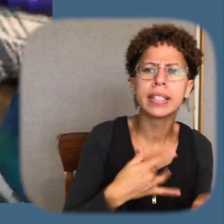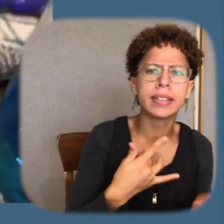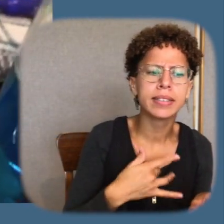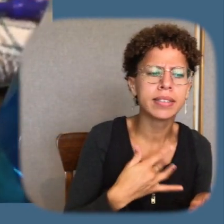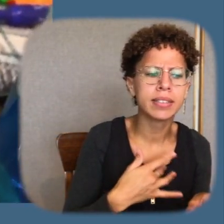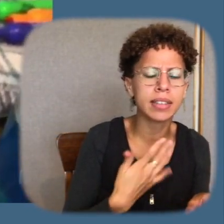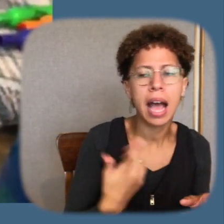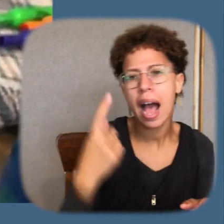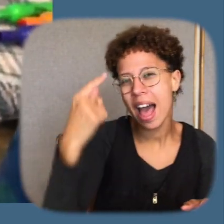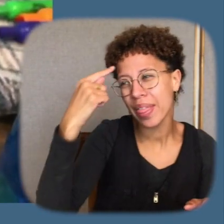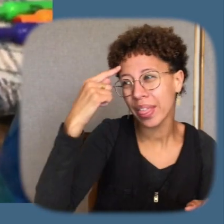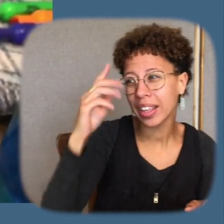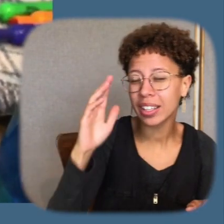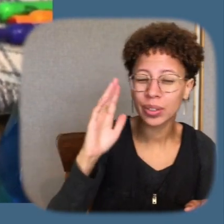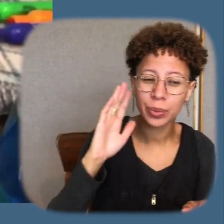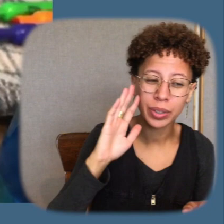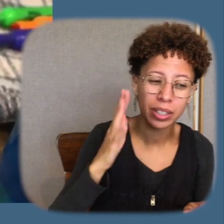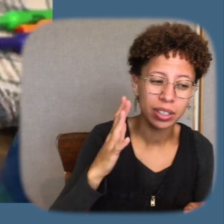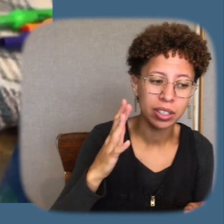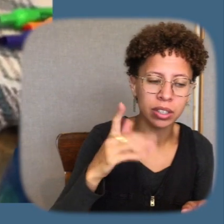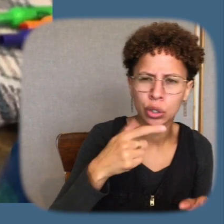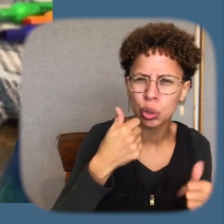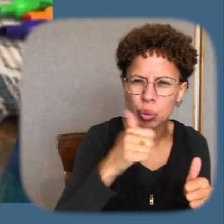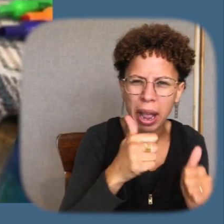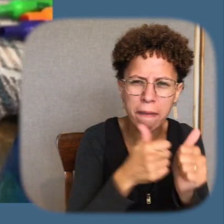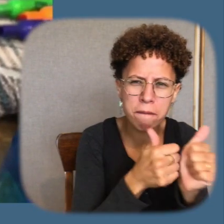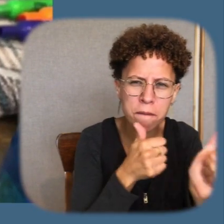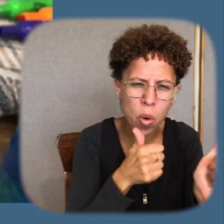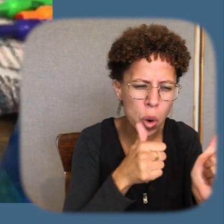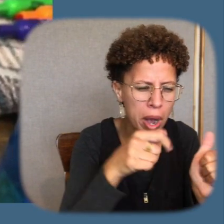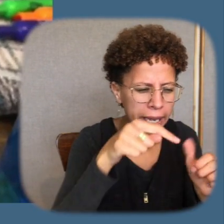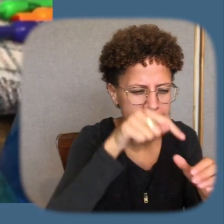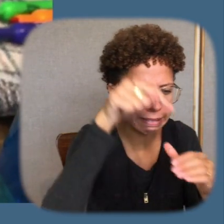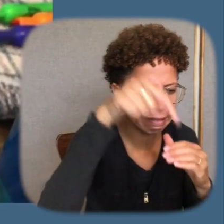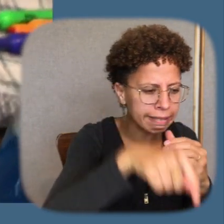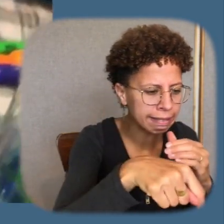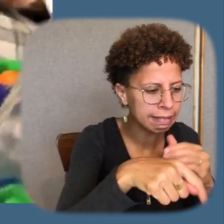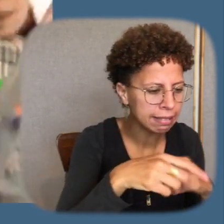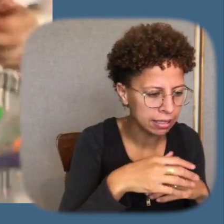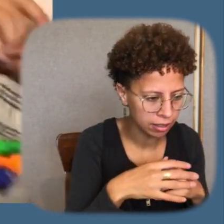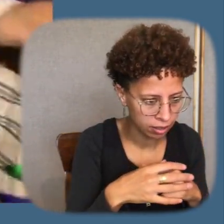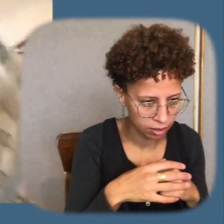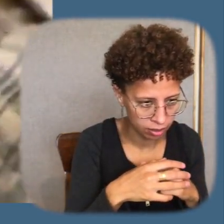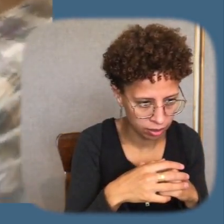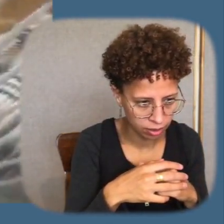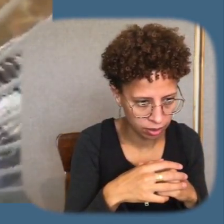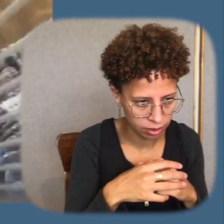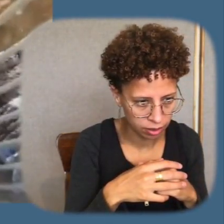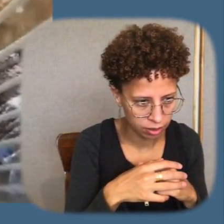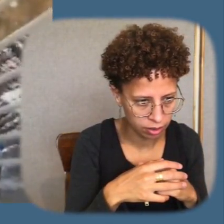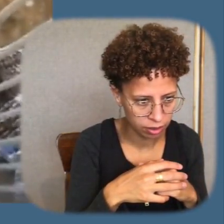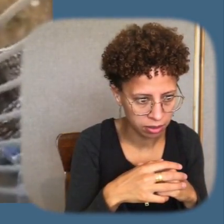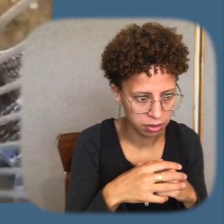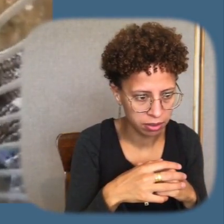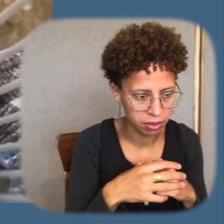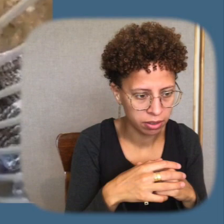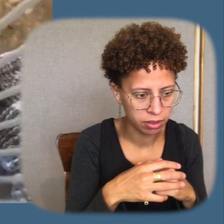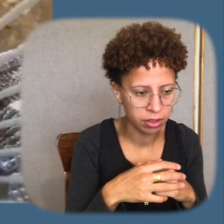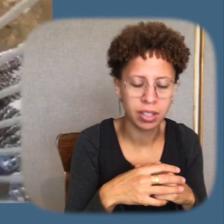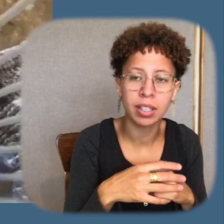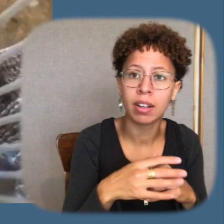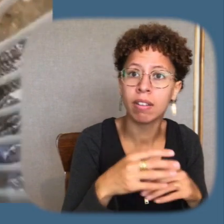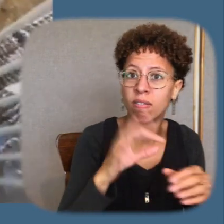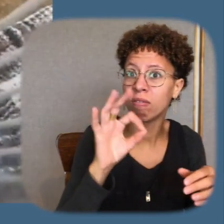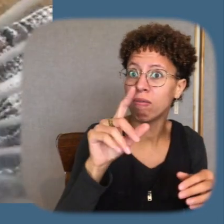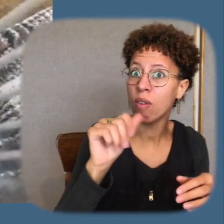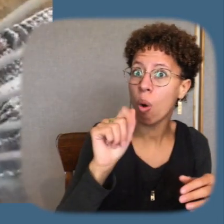think it's going to. Try not to hit it on other objects. It's going to suspend. I mean,